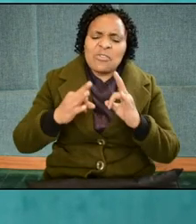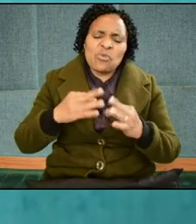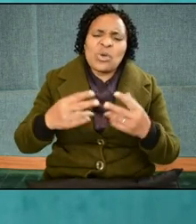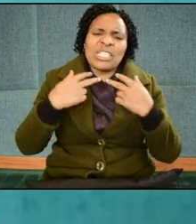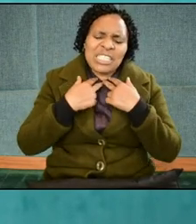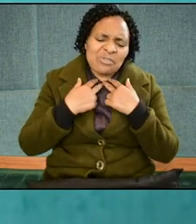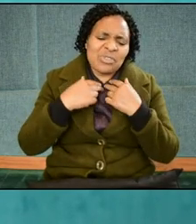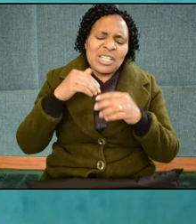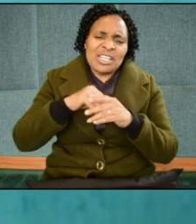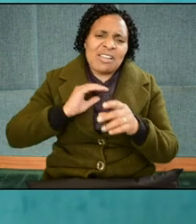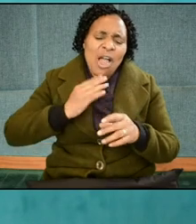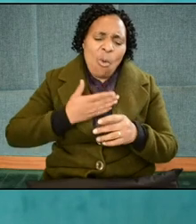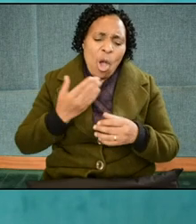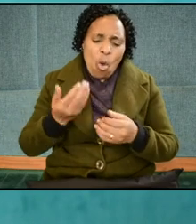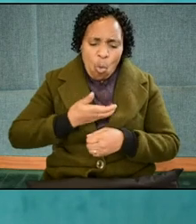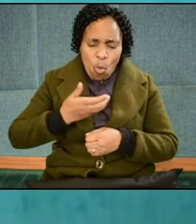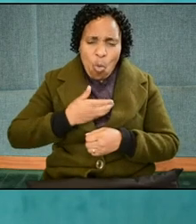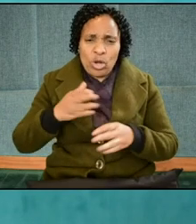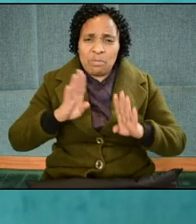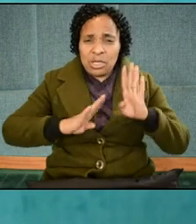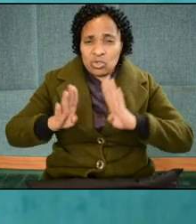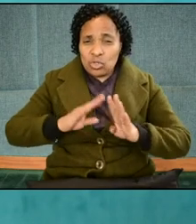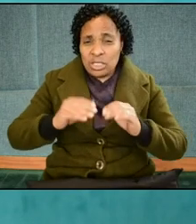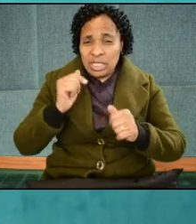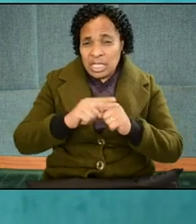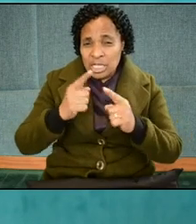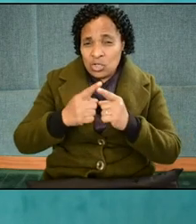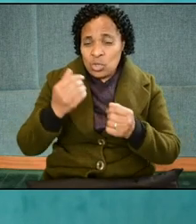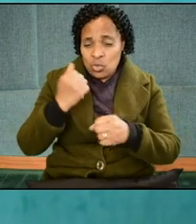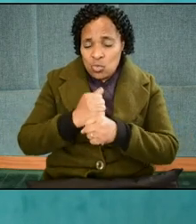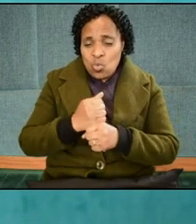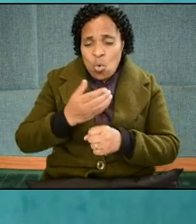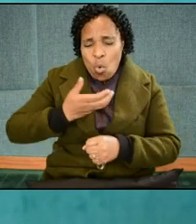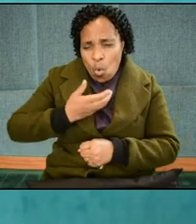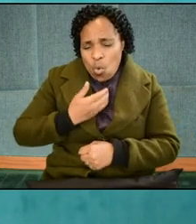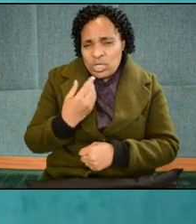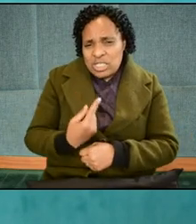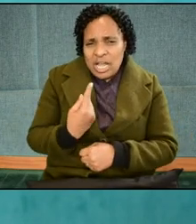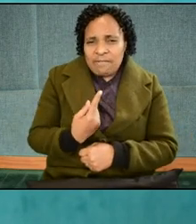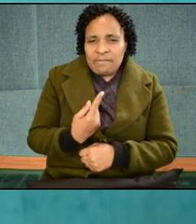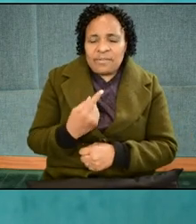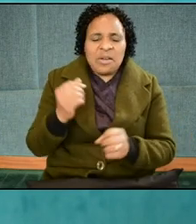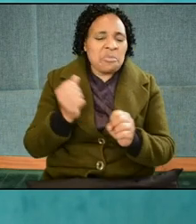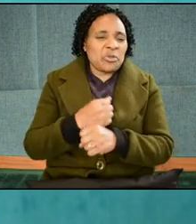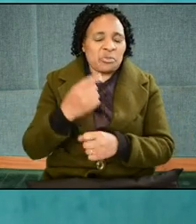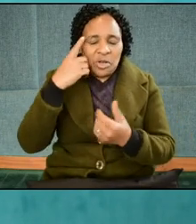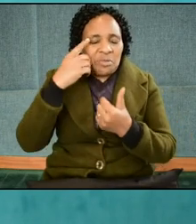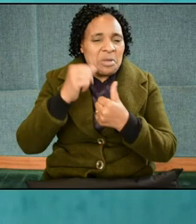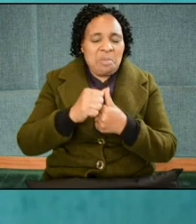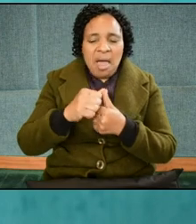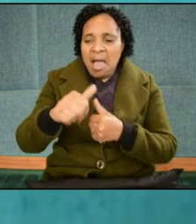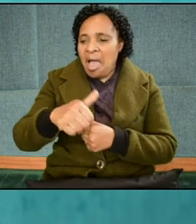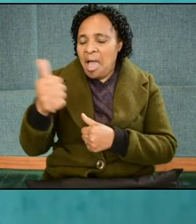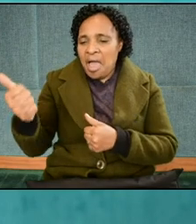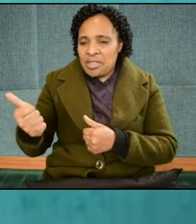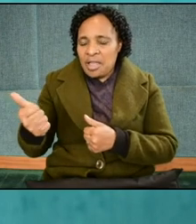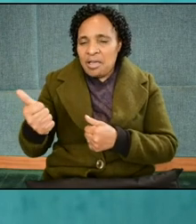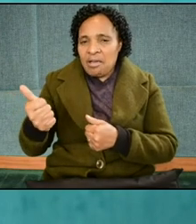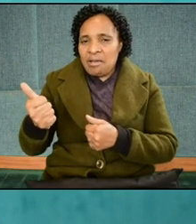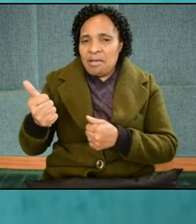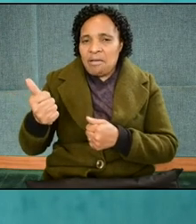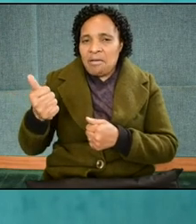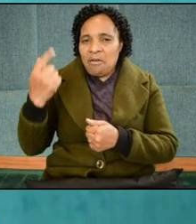we do that which we incline to alone, we will never realize the obligation we have to the law of